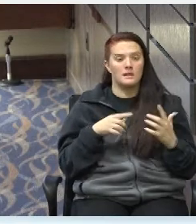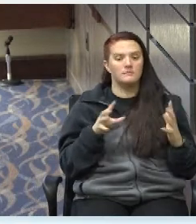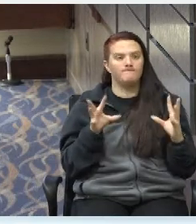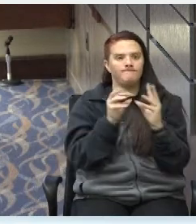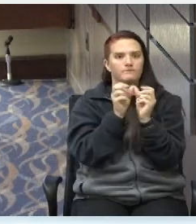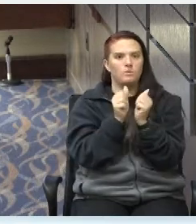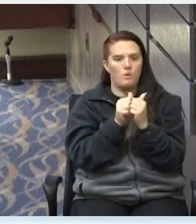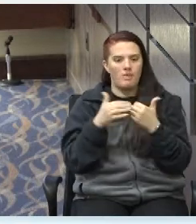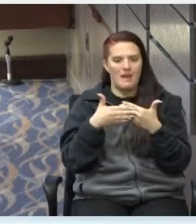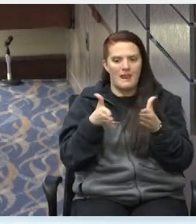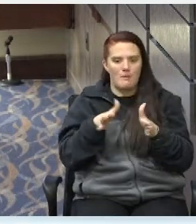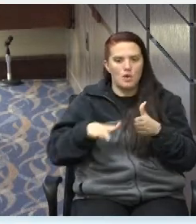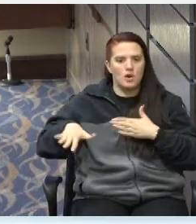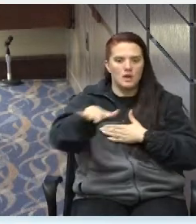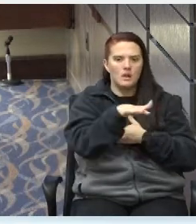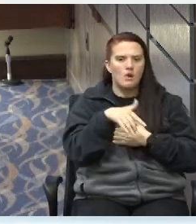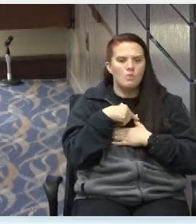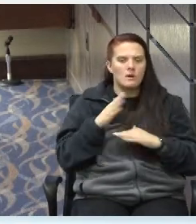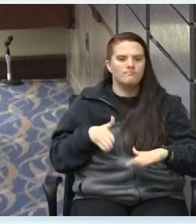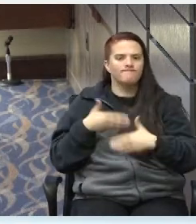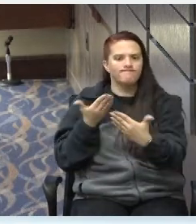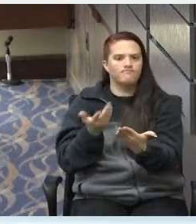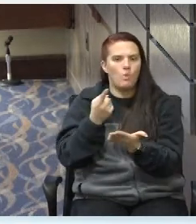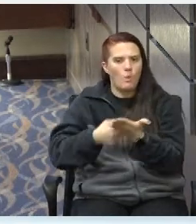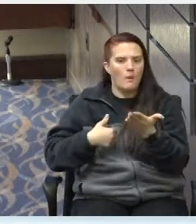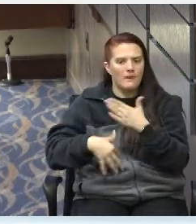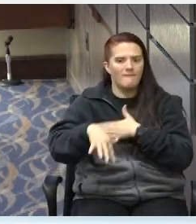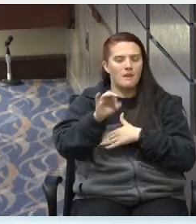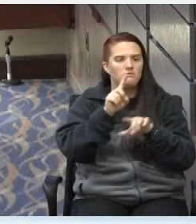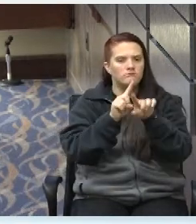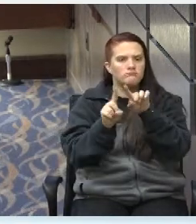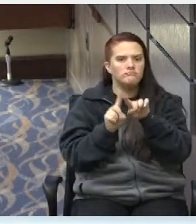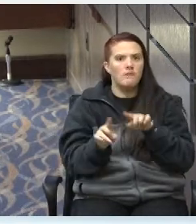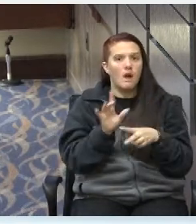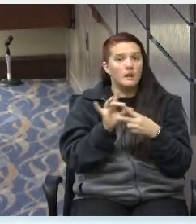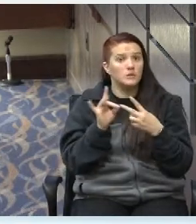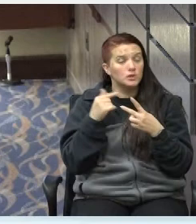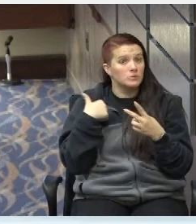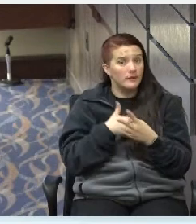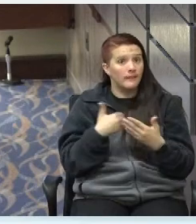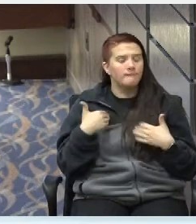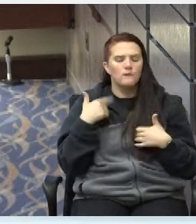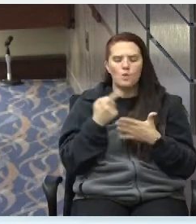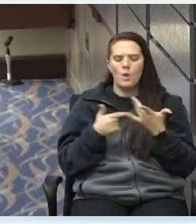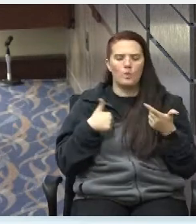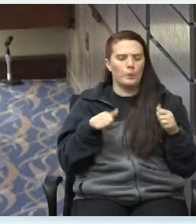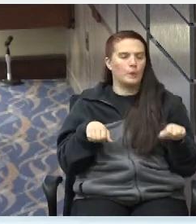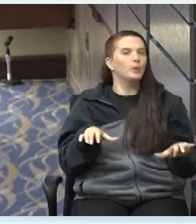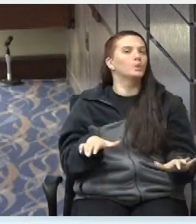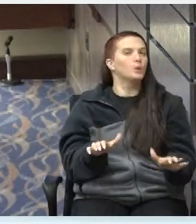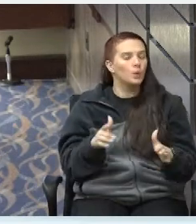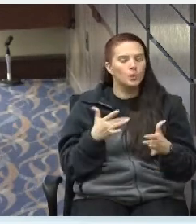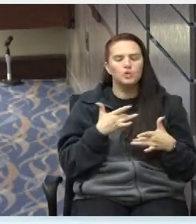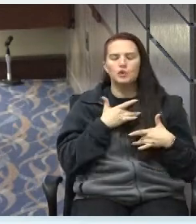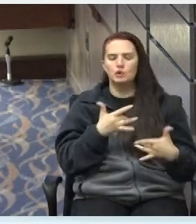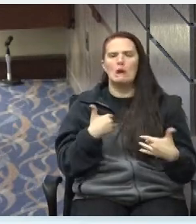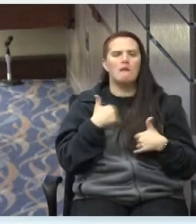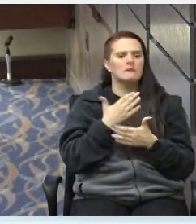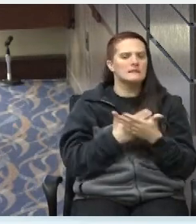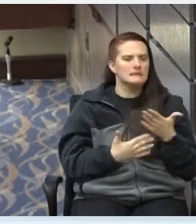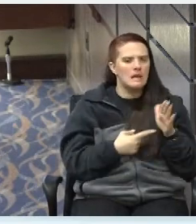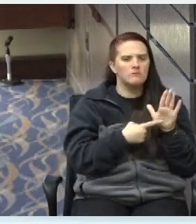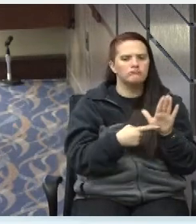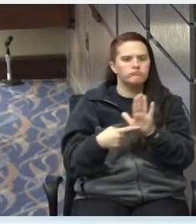and we present to them what we found and different options that we have and what we could do. And we usually have some exhibits